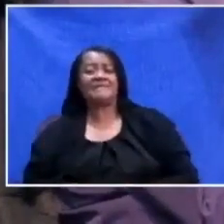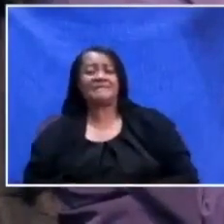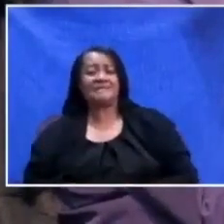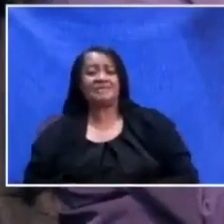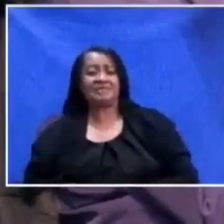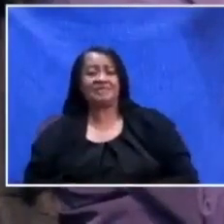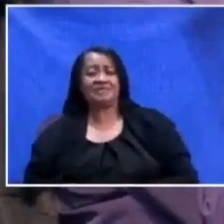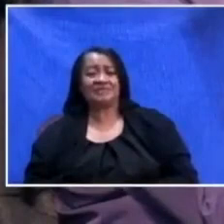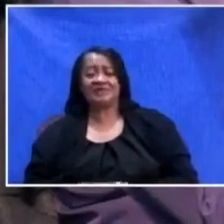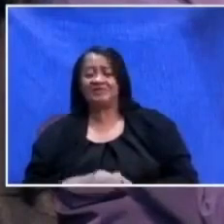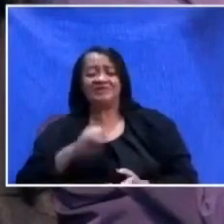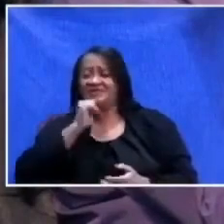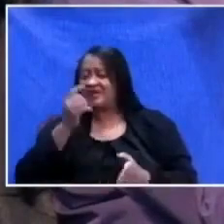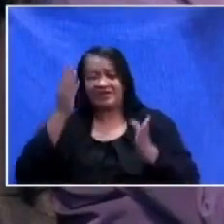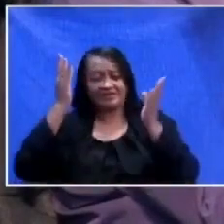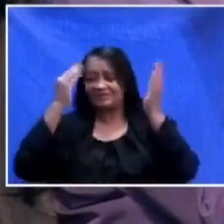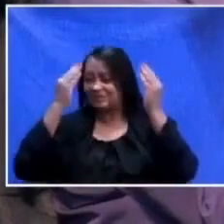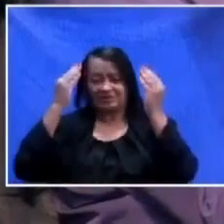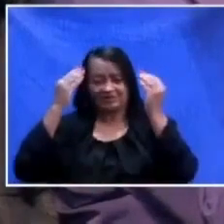certain things were expected.